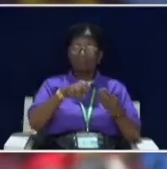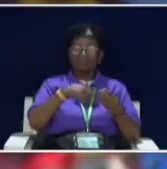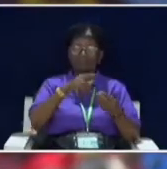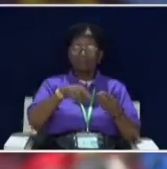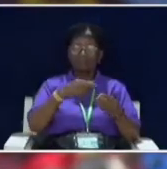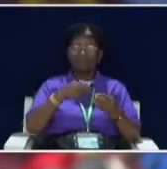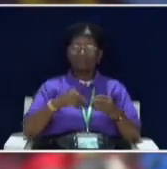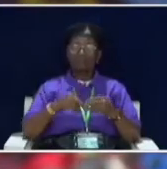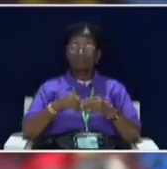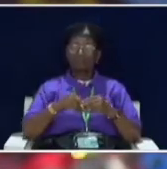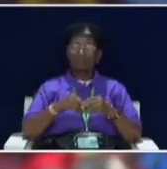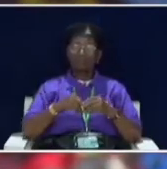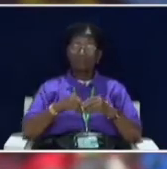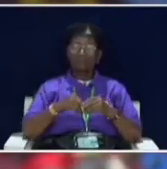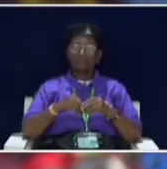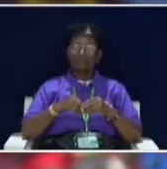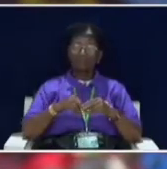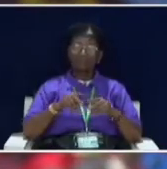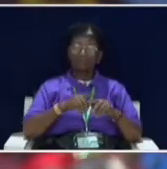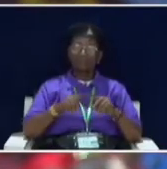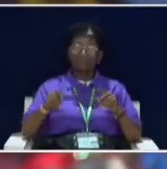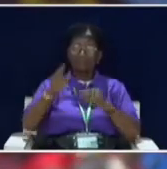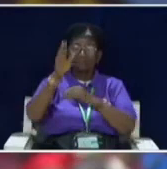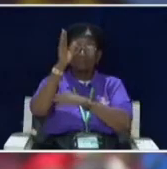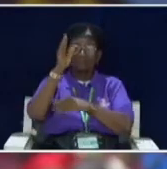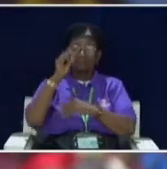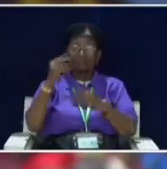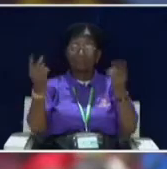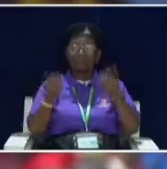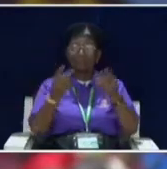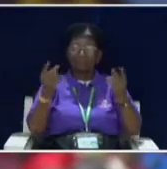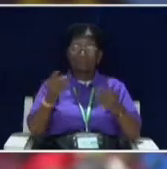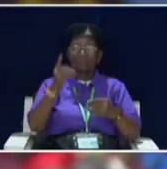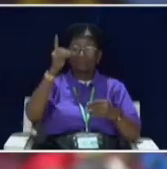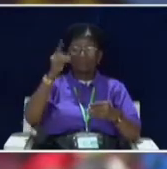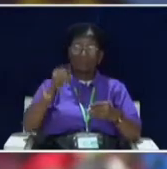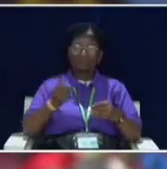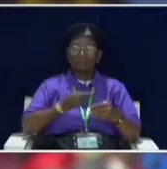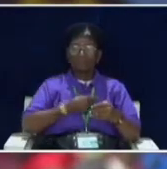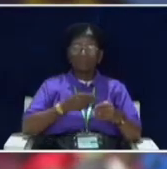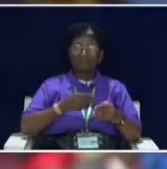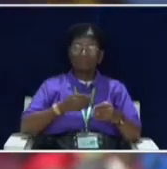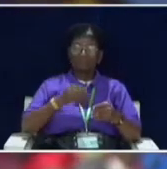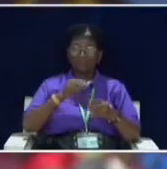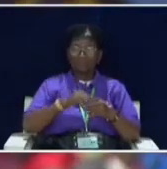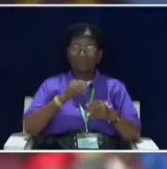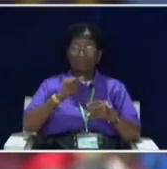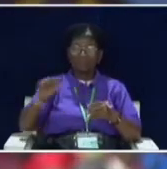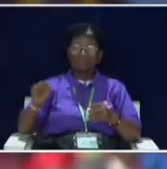around. But God visited us in a very marvelous way through our